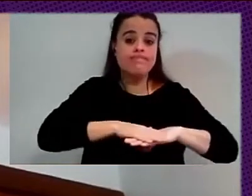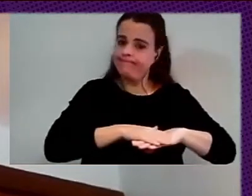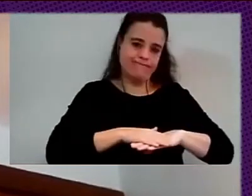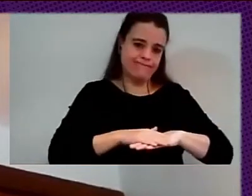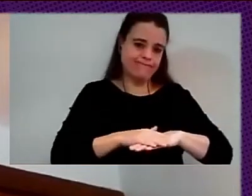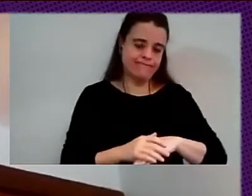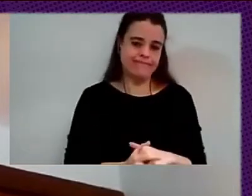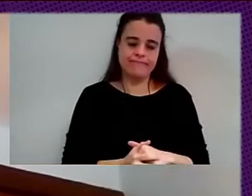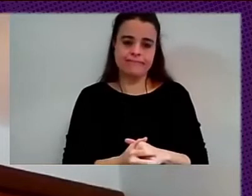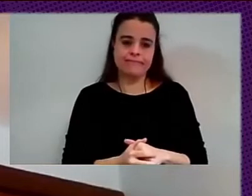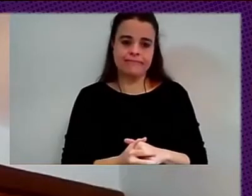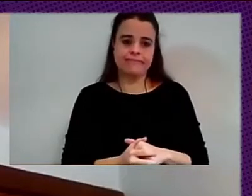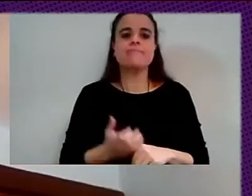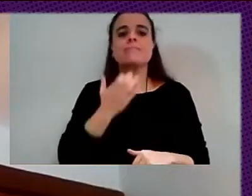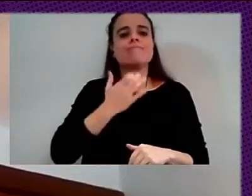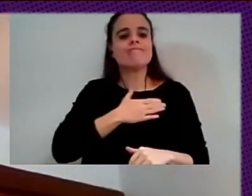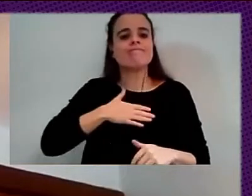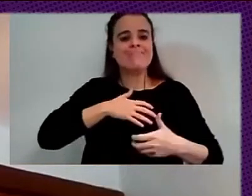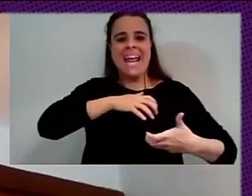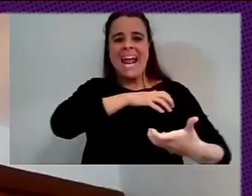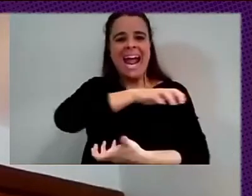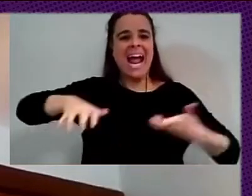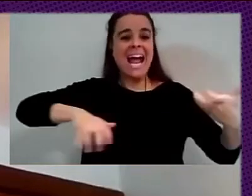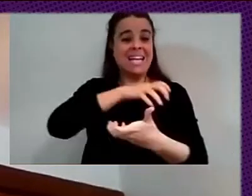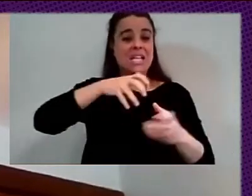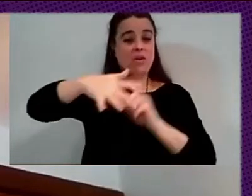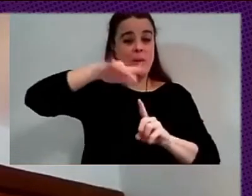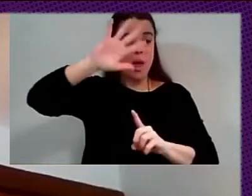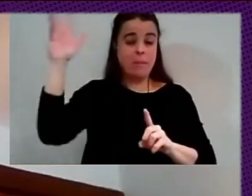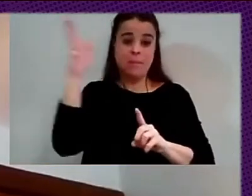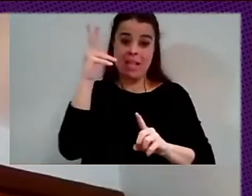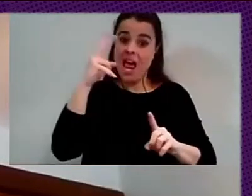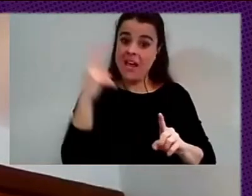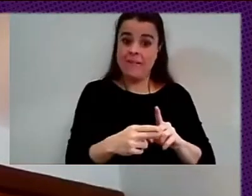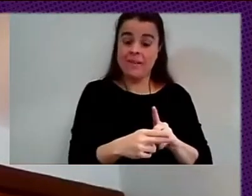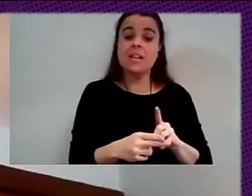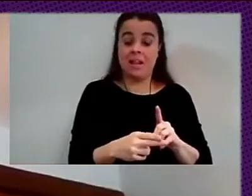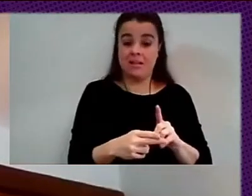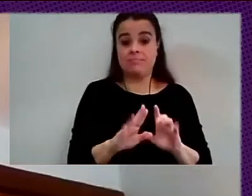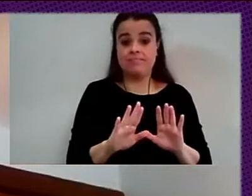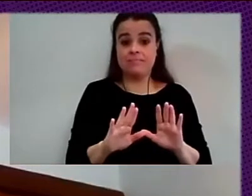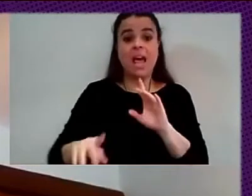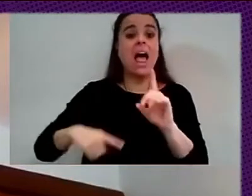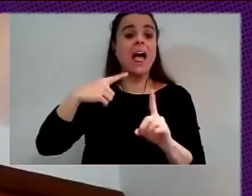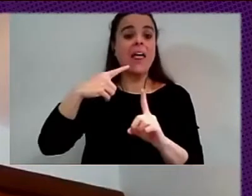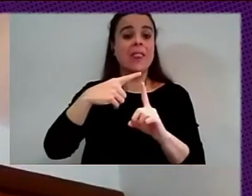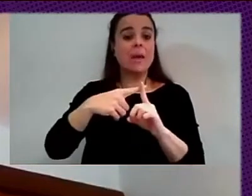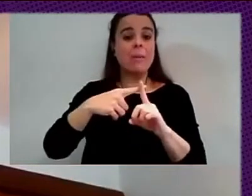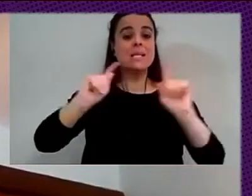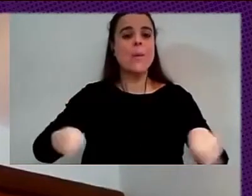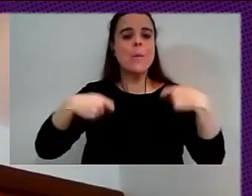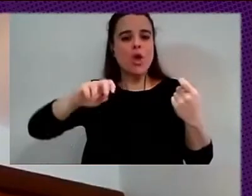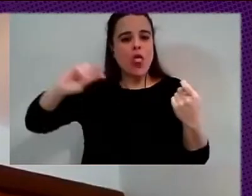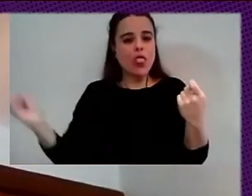disaster. But also there's biodiversity loss. In South Africa, there was an article the other day, the African penguin is about